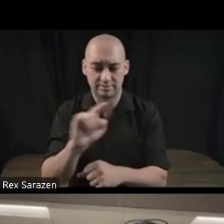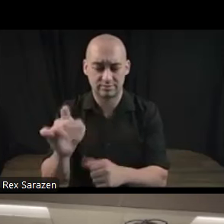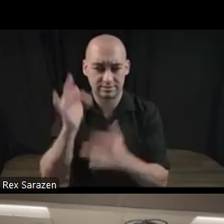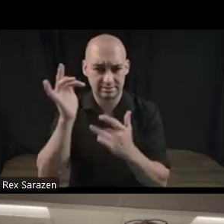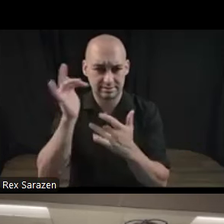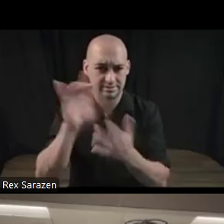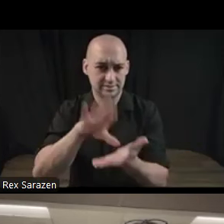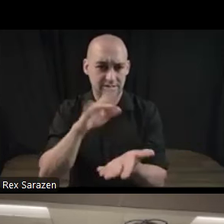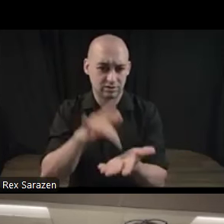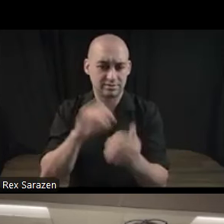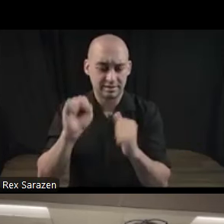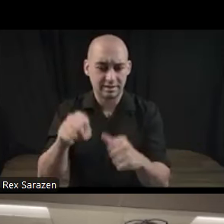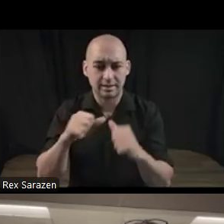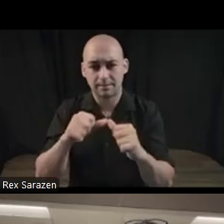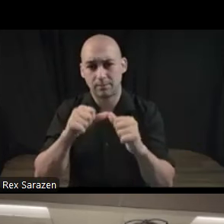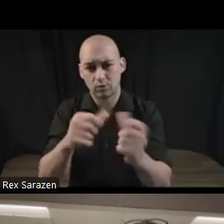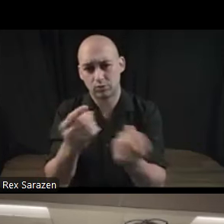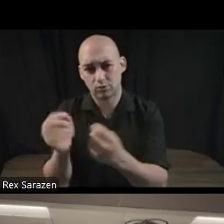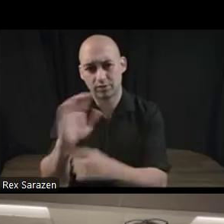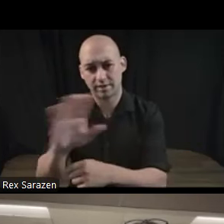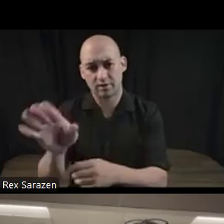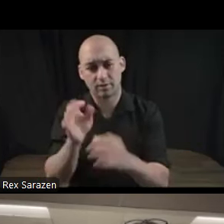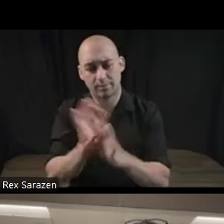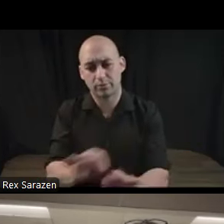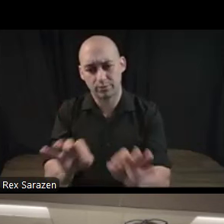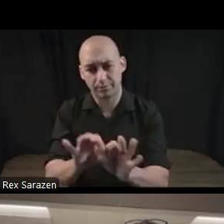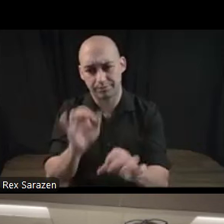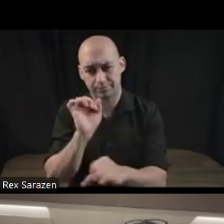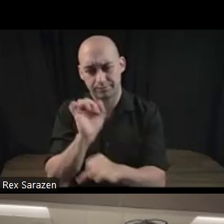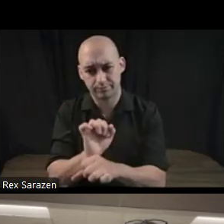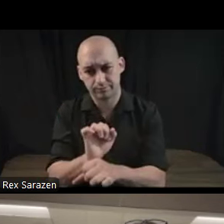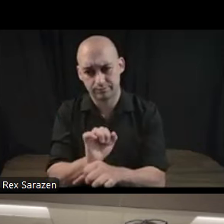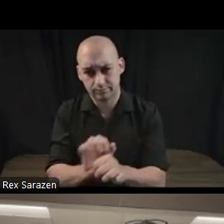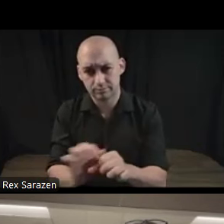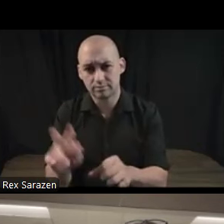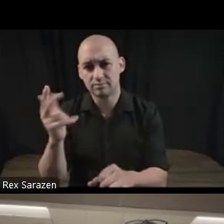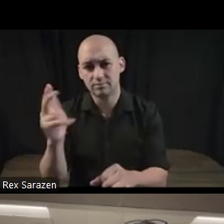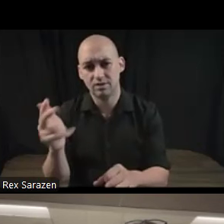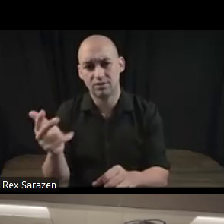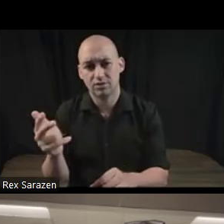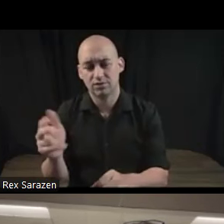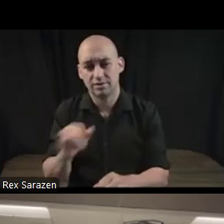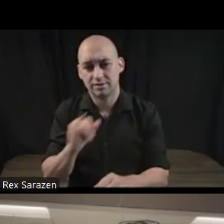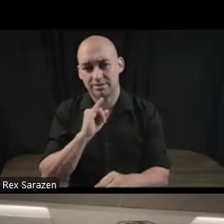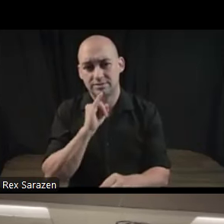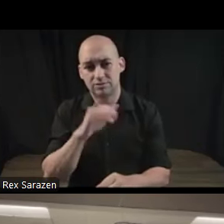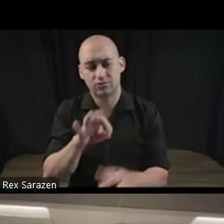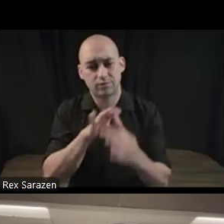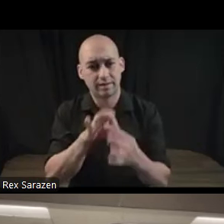to continue to do their very important work. And then the third is related to